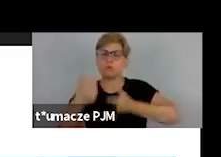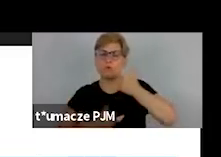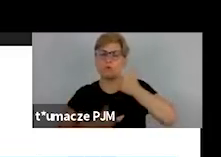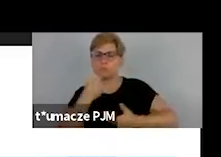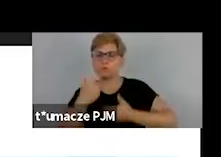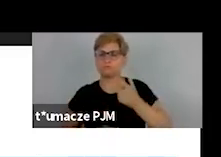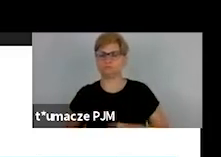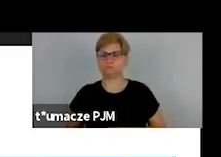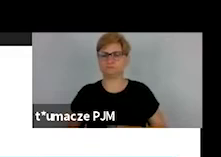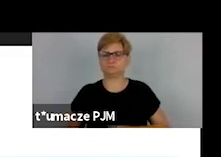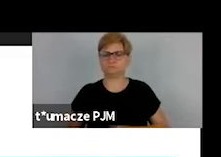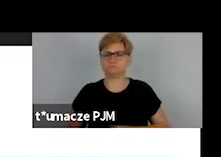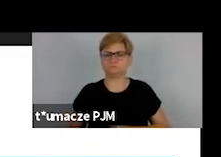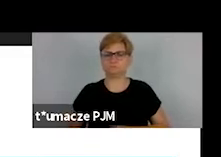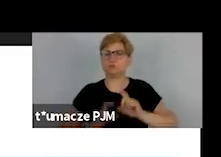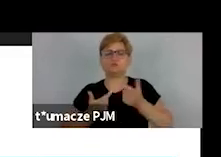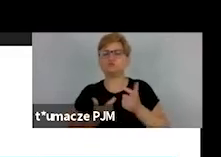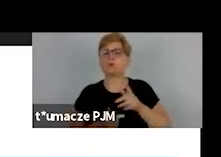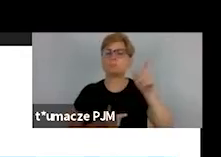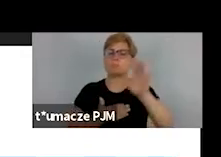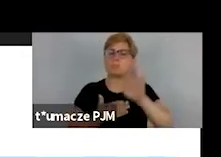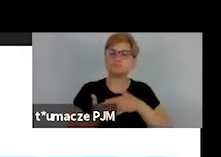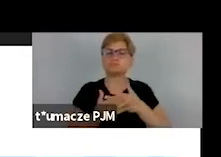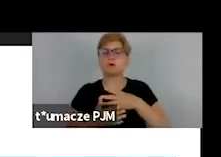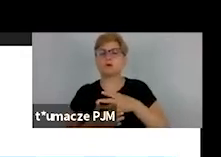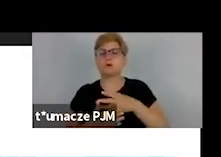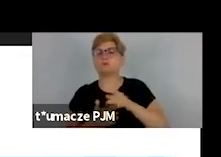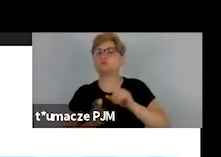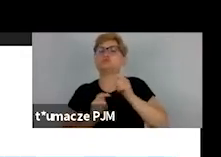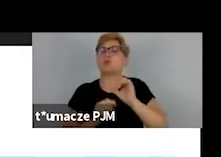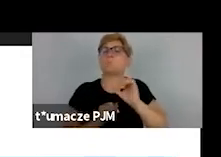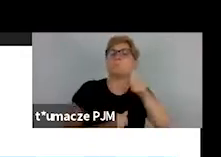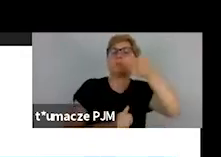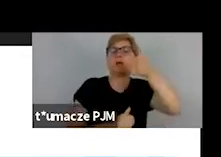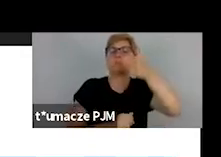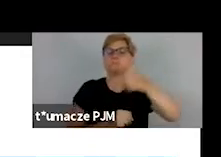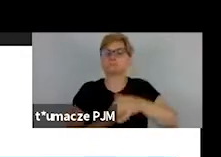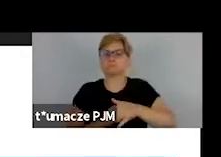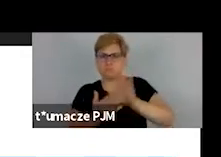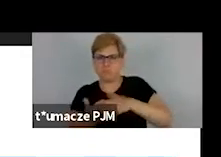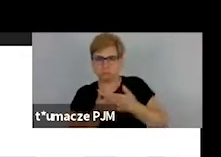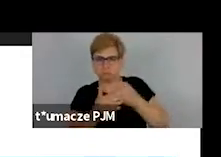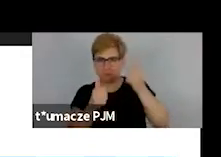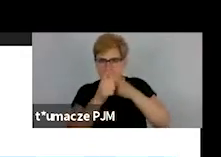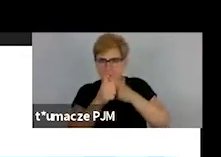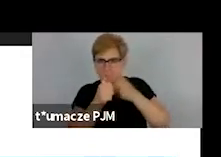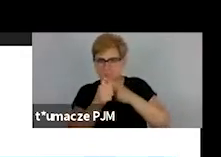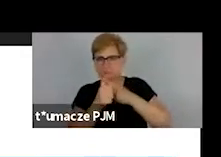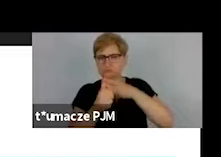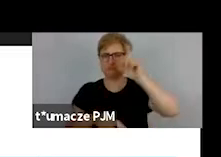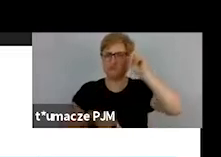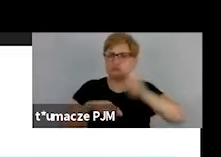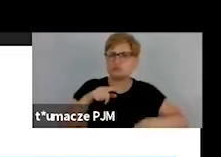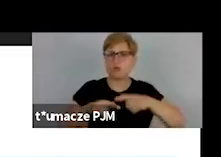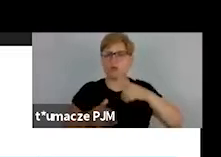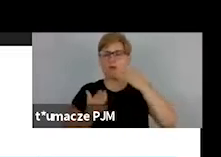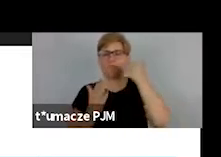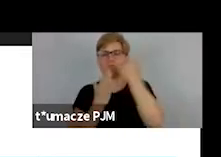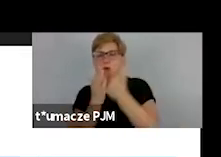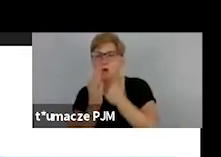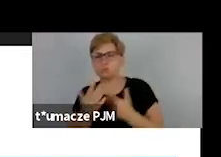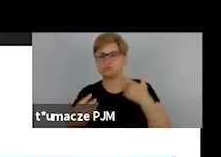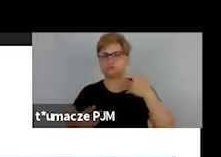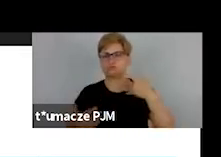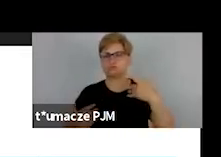where people live in conditions that confront them day to day with the reality that their lives don't